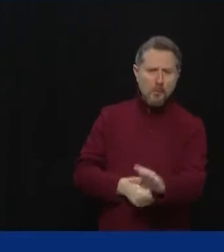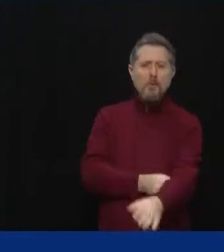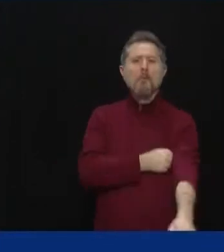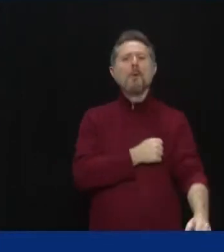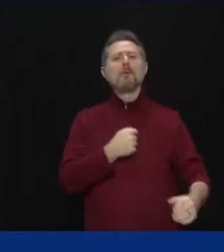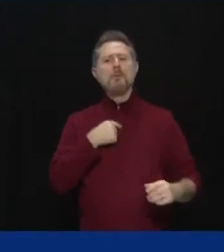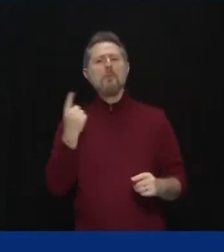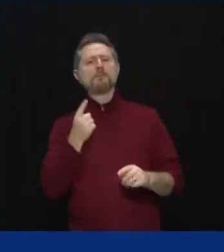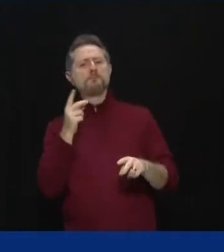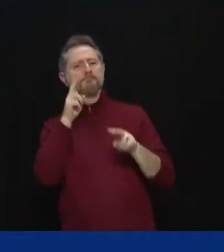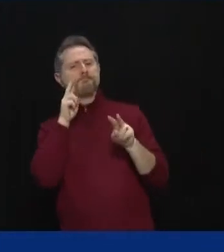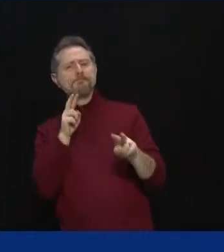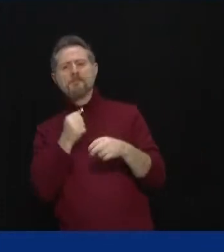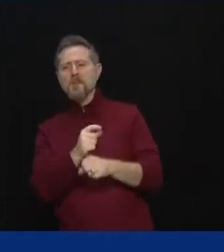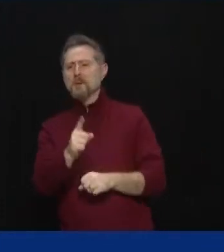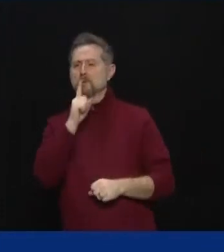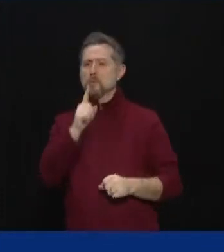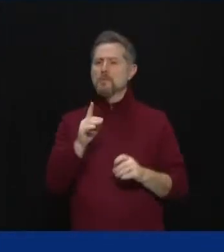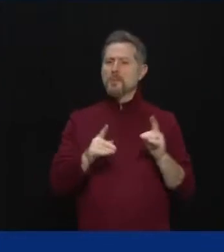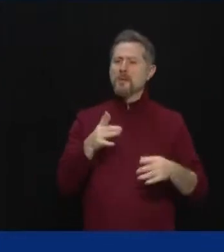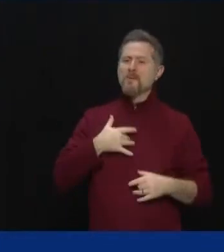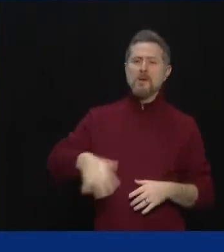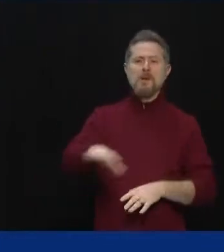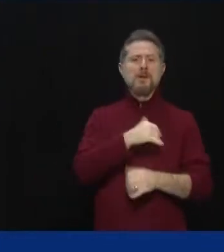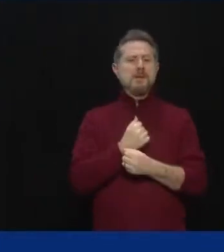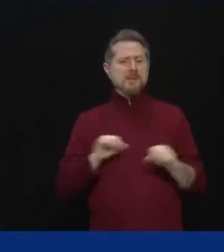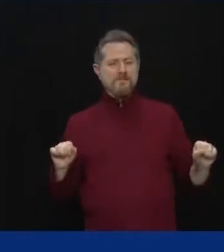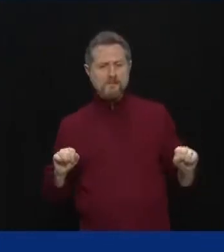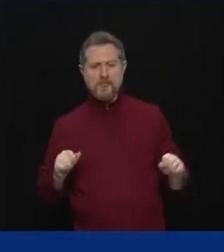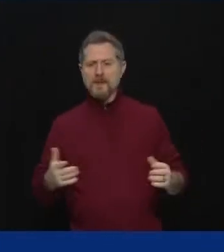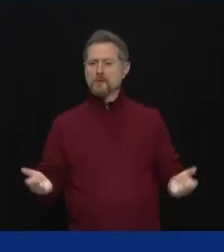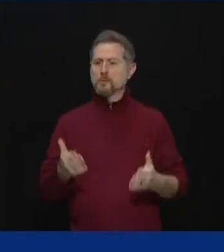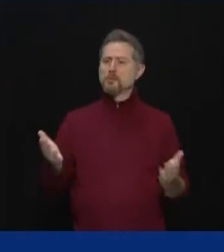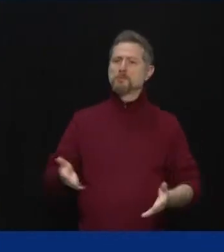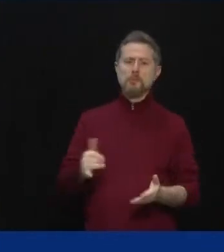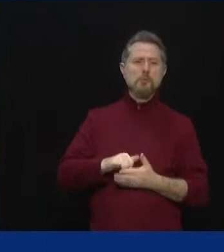eye on and making sure that people feel safe and secure in the state of New York.